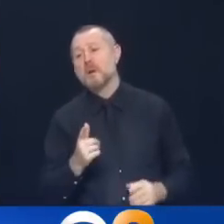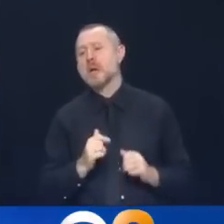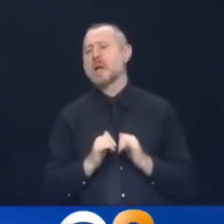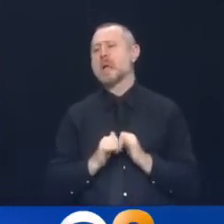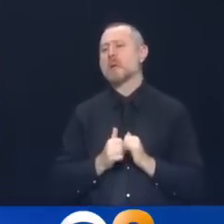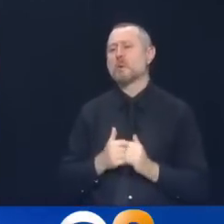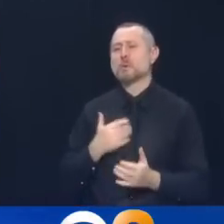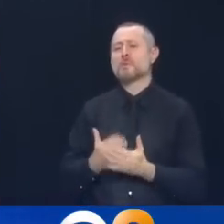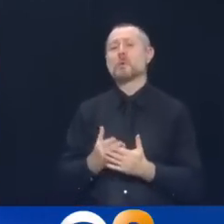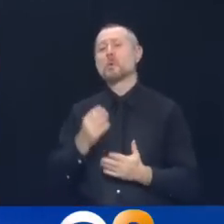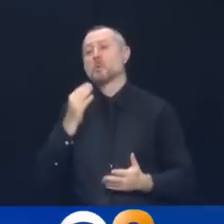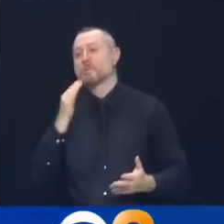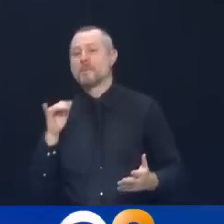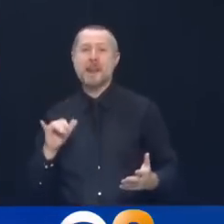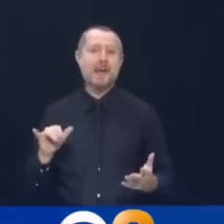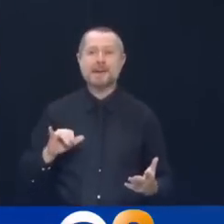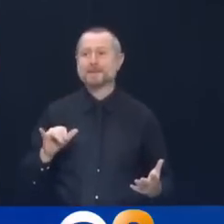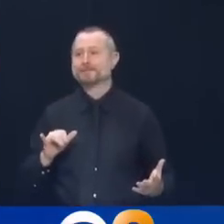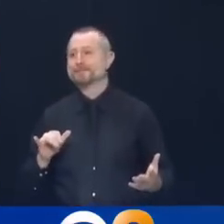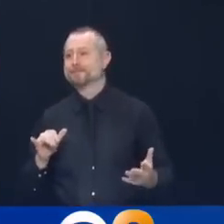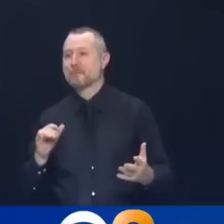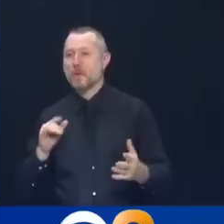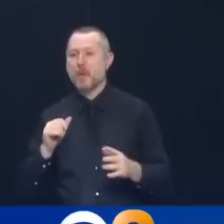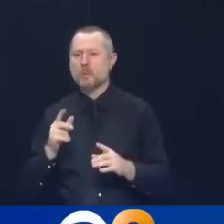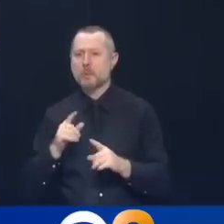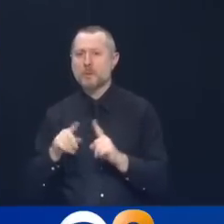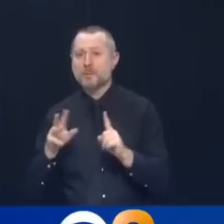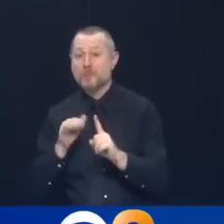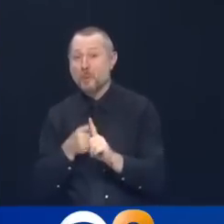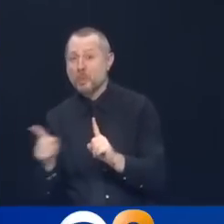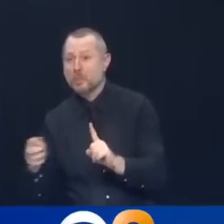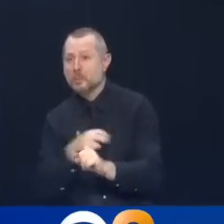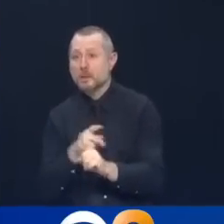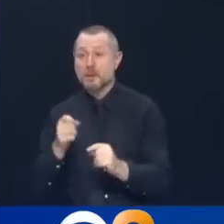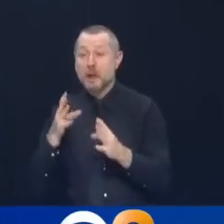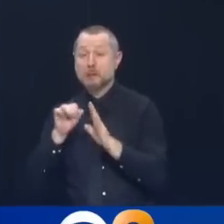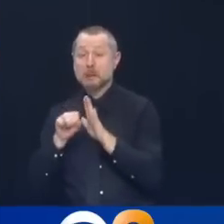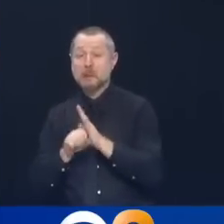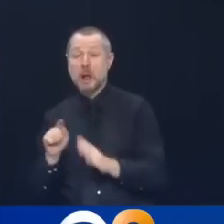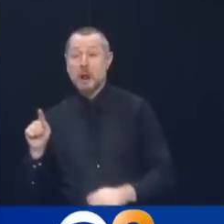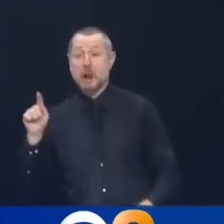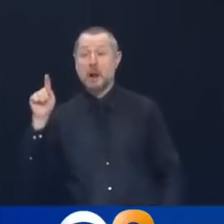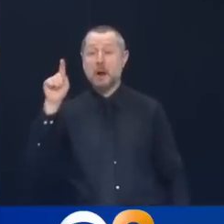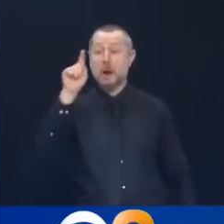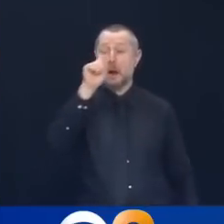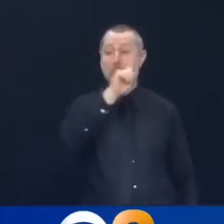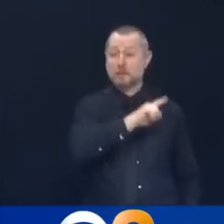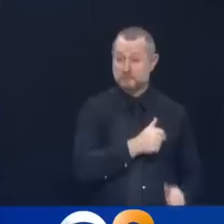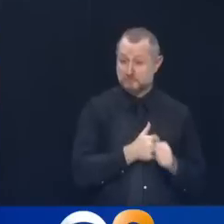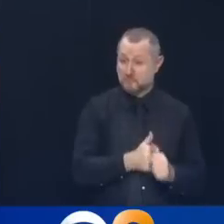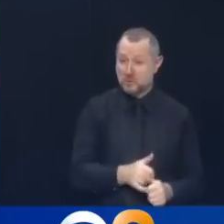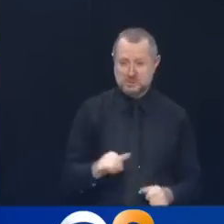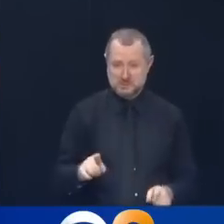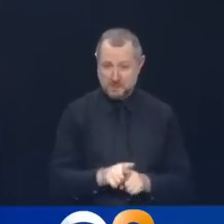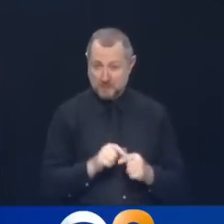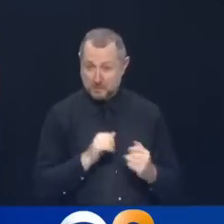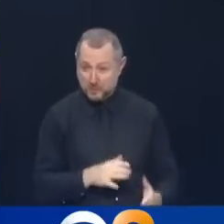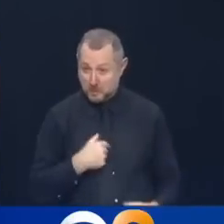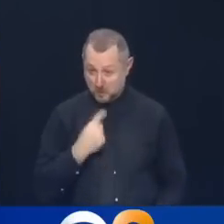by the way, states all across the nation are doing this. This is like not a novel New